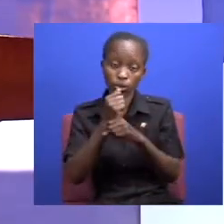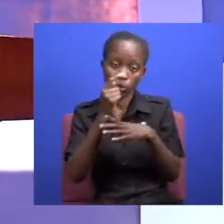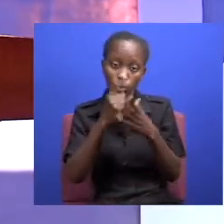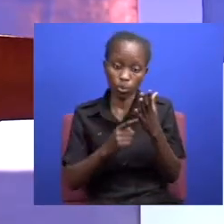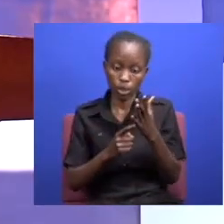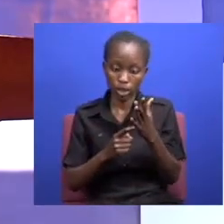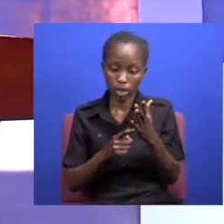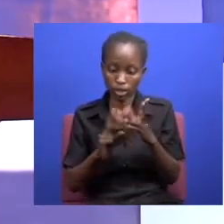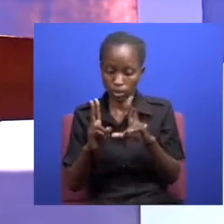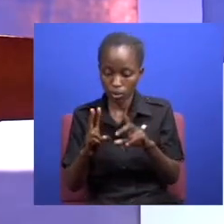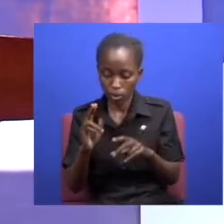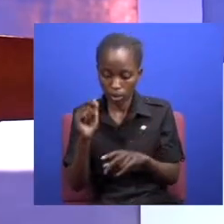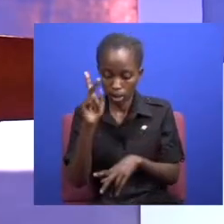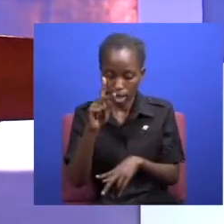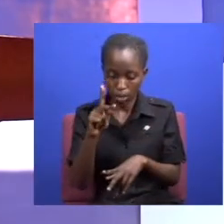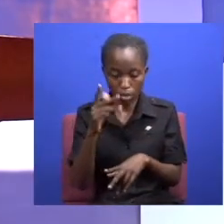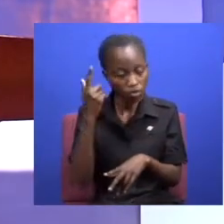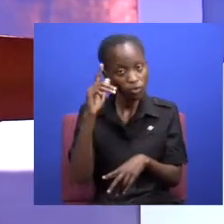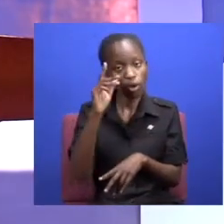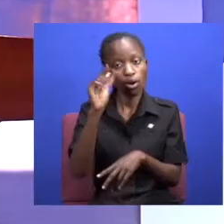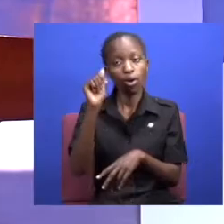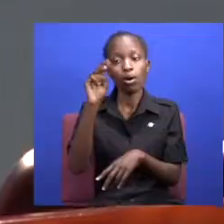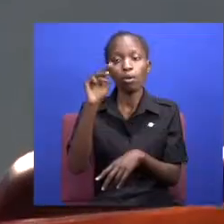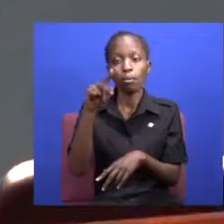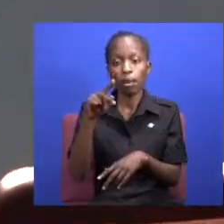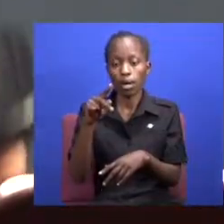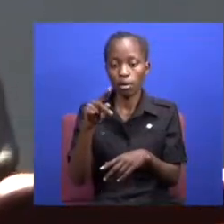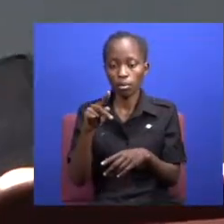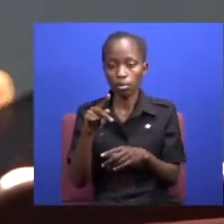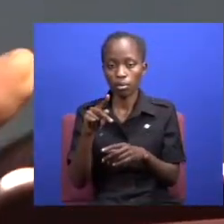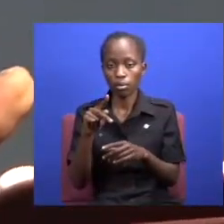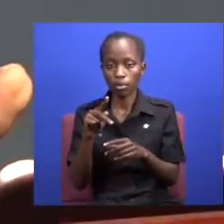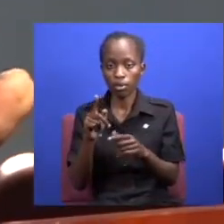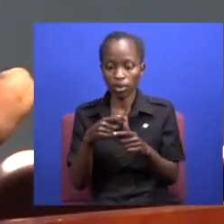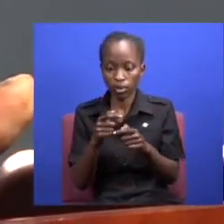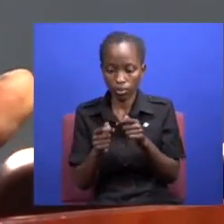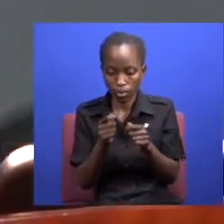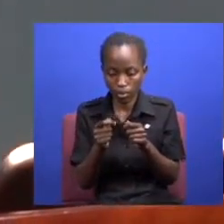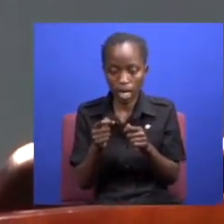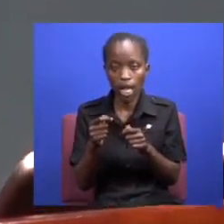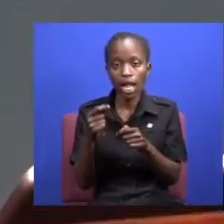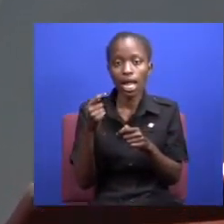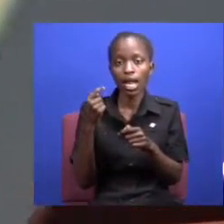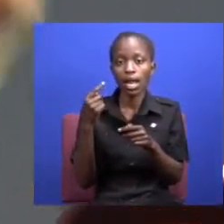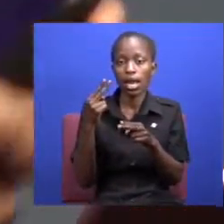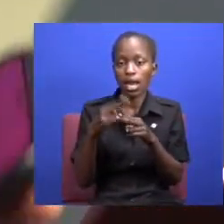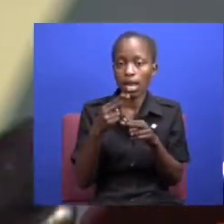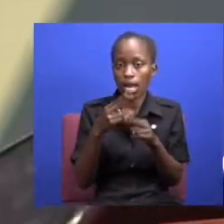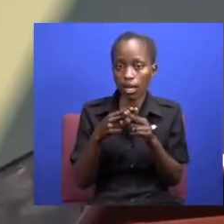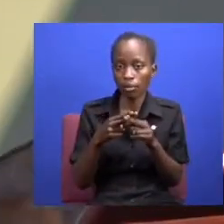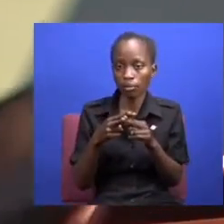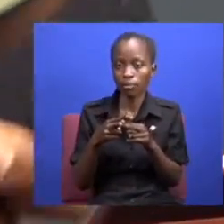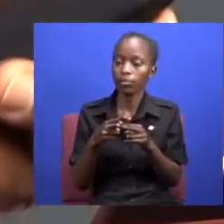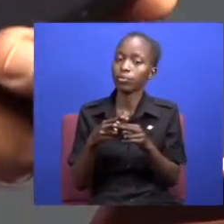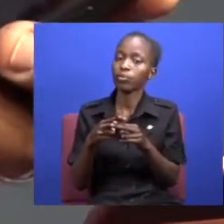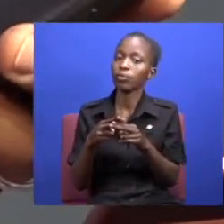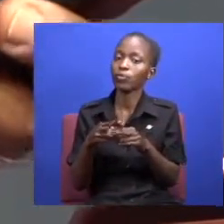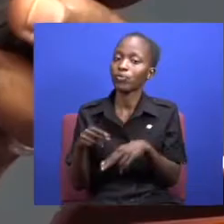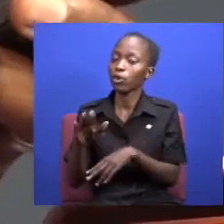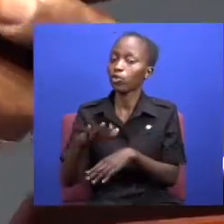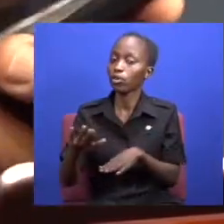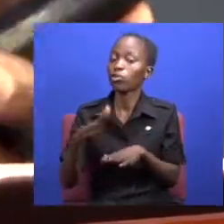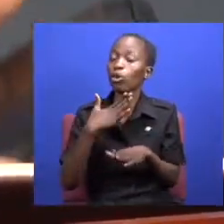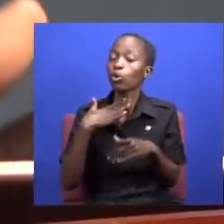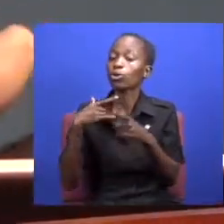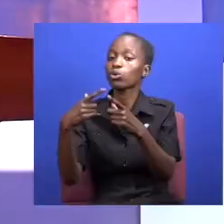mapping application and then I type in the name of the place. I've never been there, but I know the name of the place. So I type